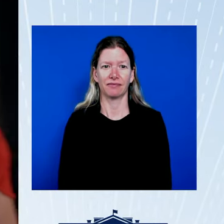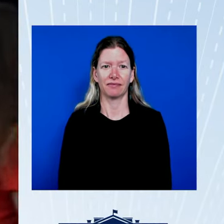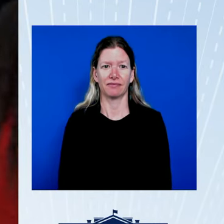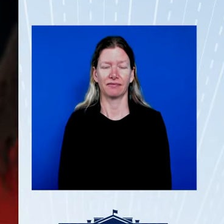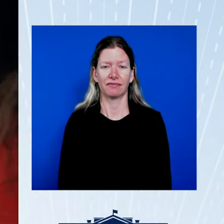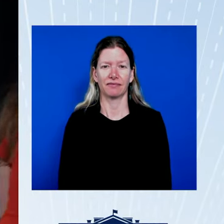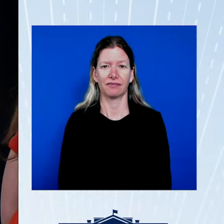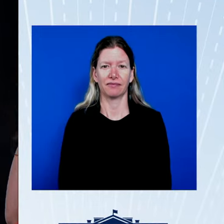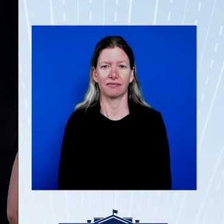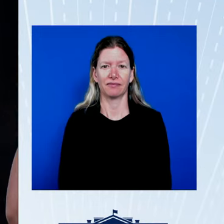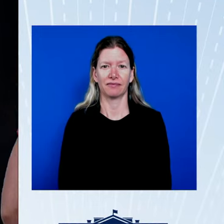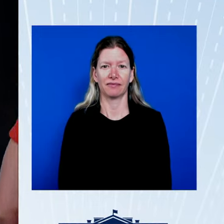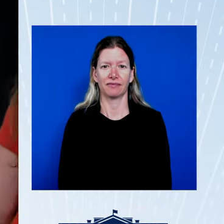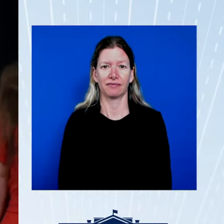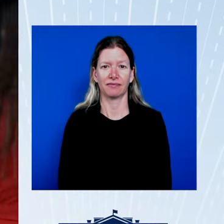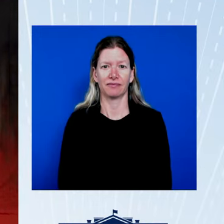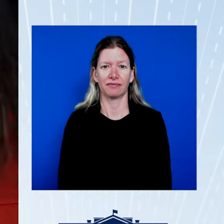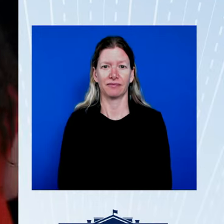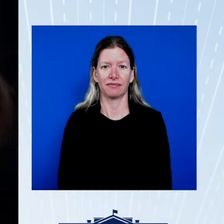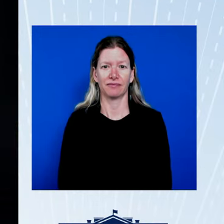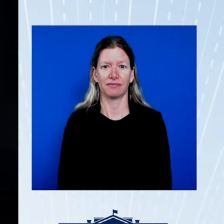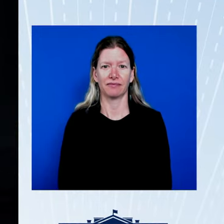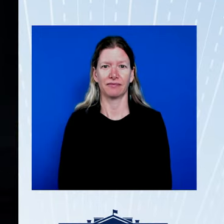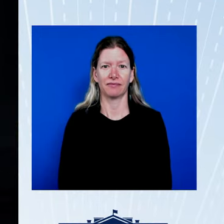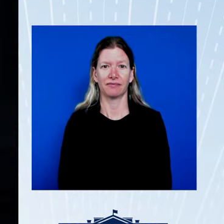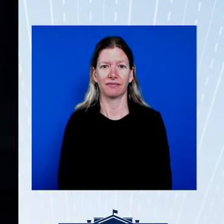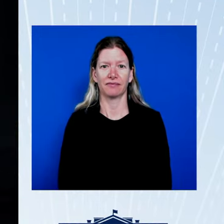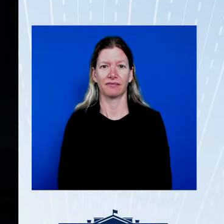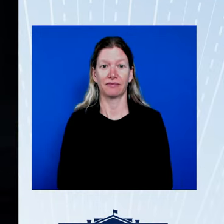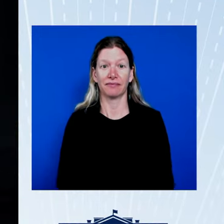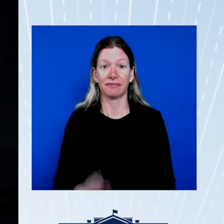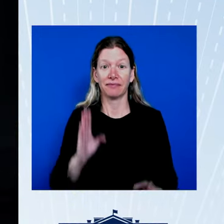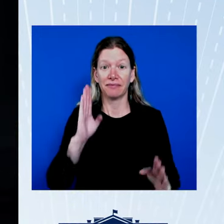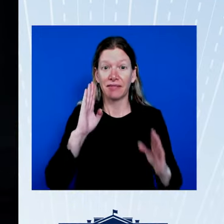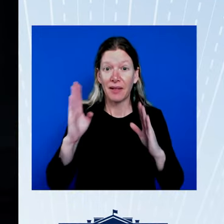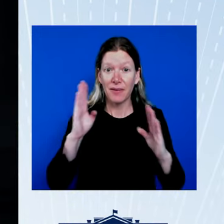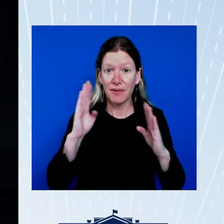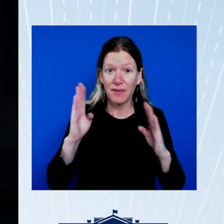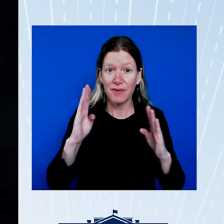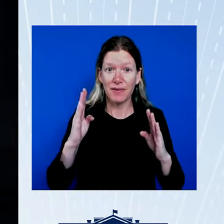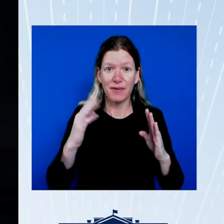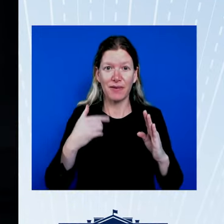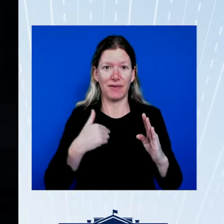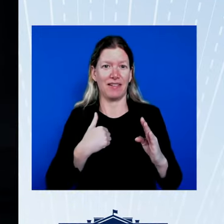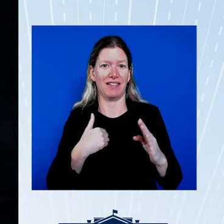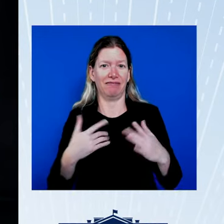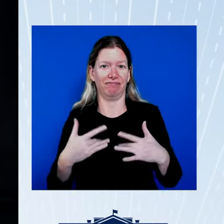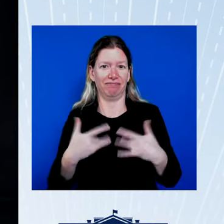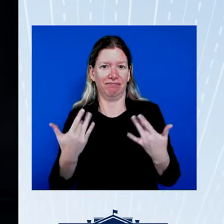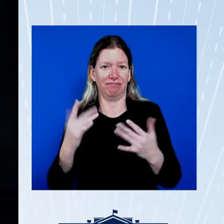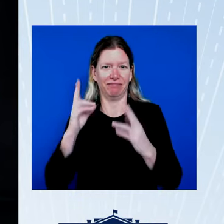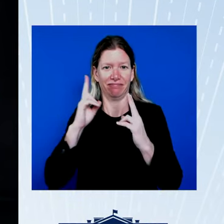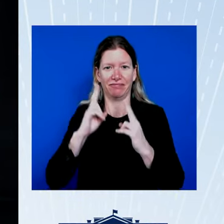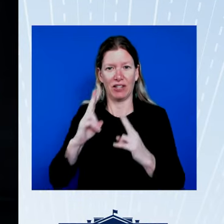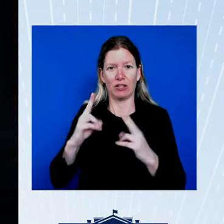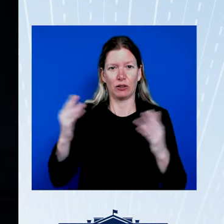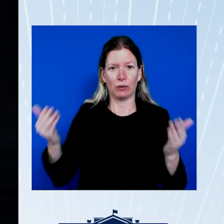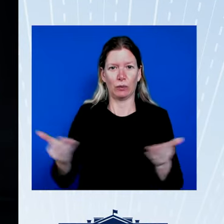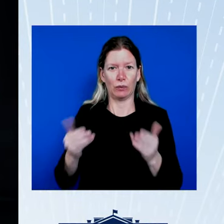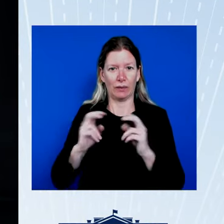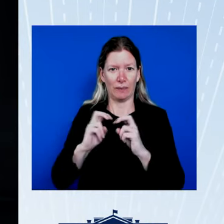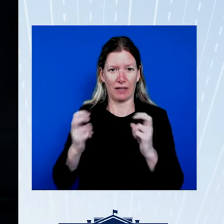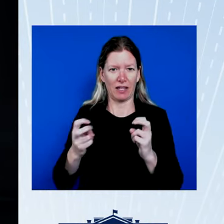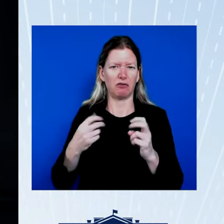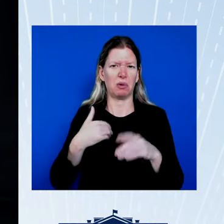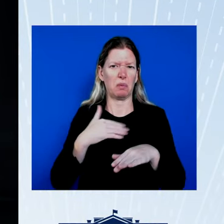Everyone, I have now the distinct honor of introducing our panel, so I'll call our panelists to come to the stage. So as we